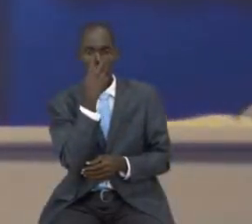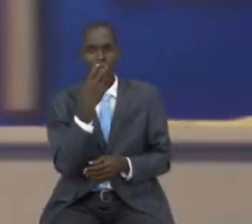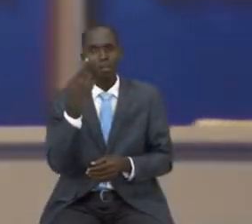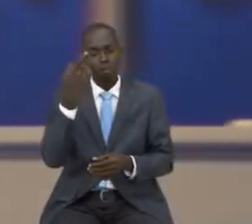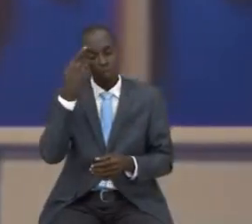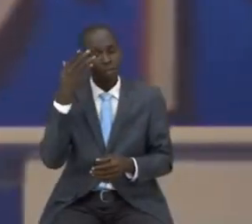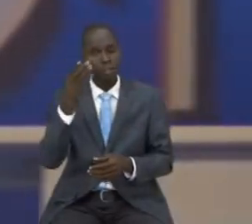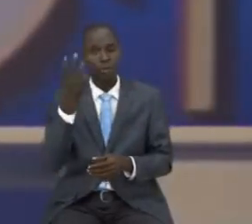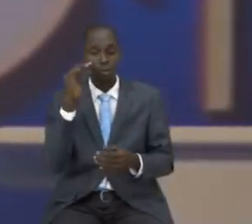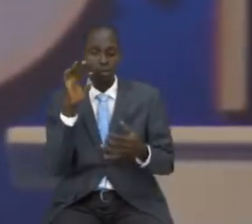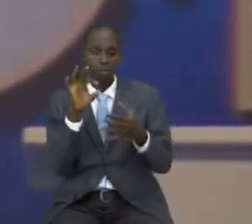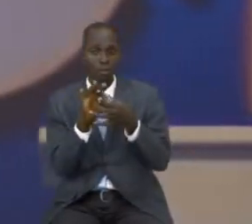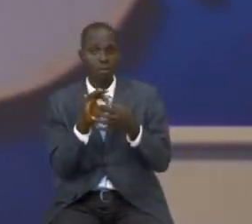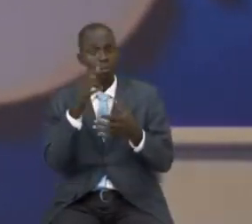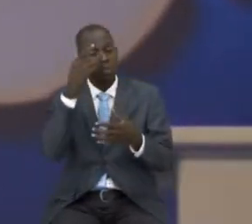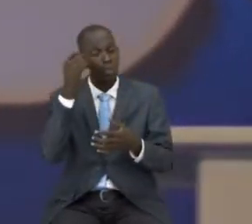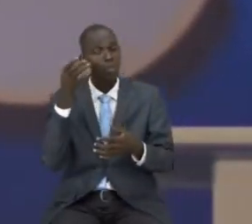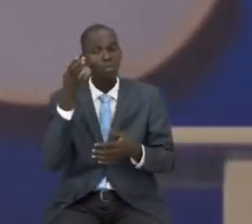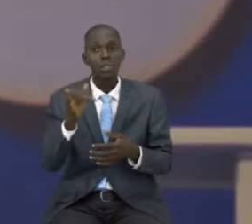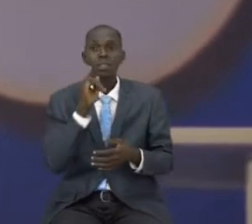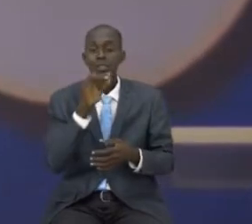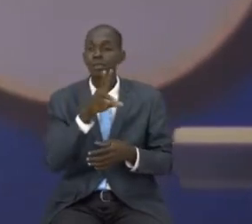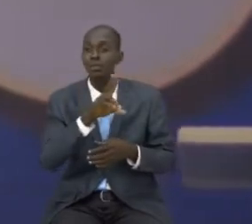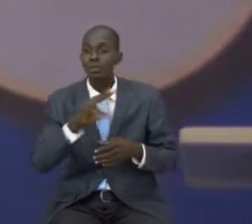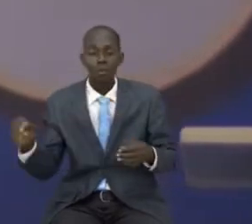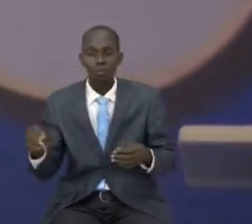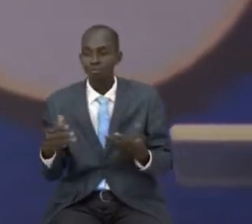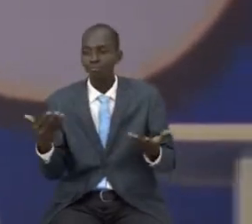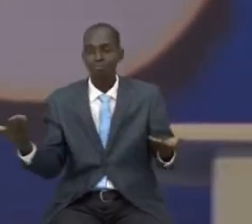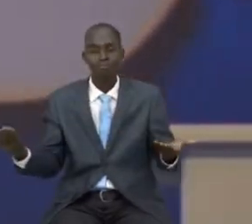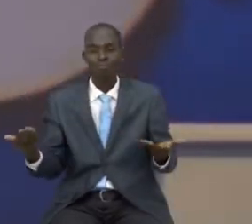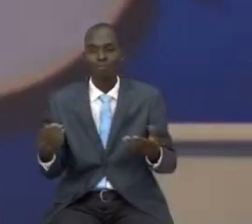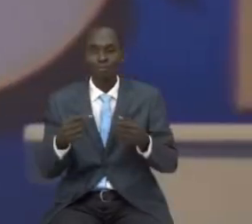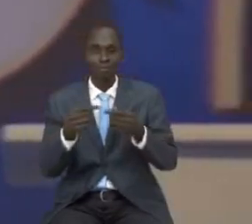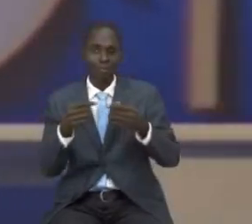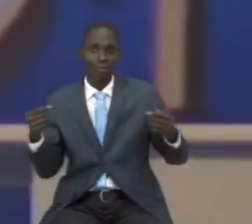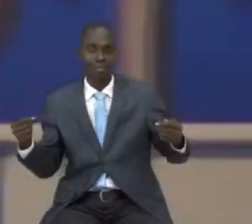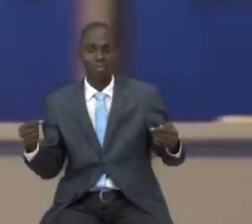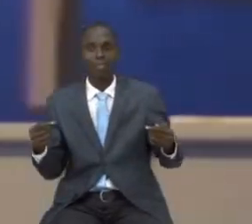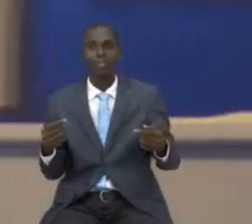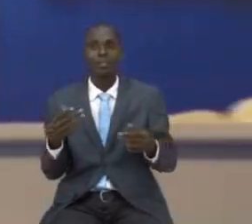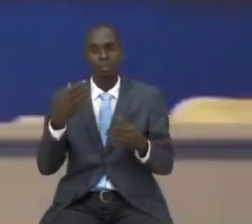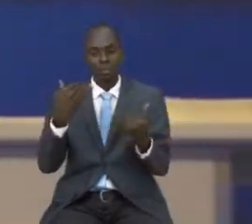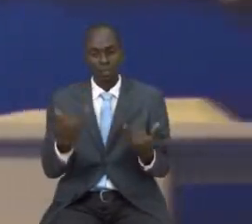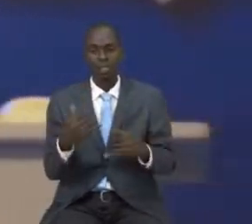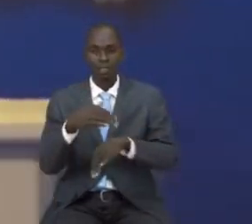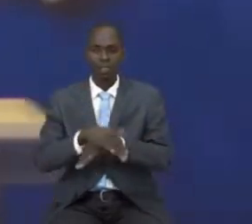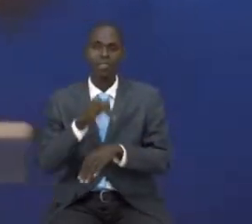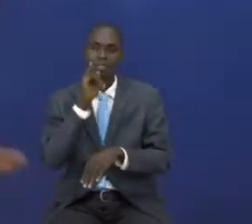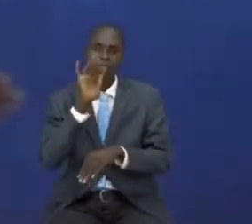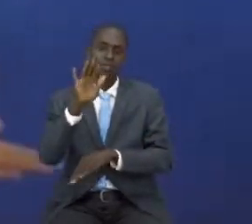is no discrimination with the Lord. Tonight is your night.